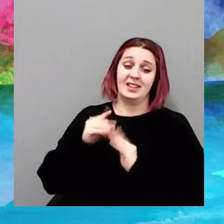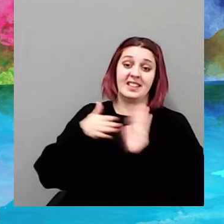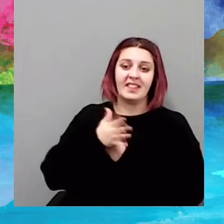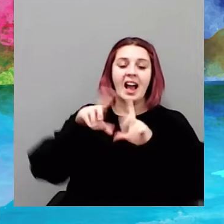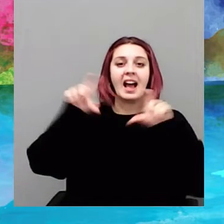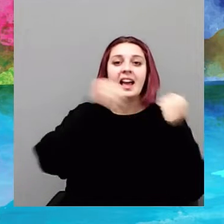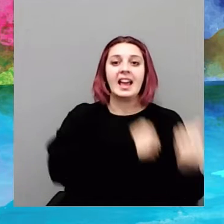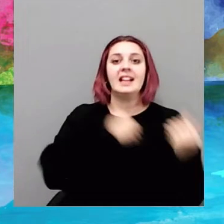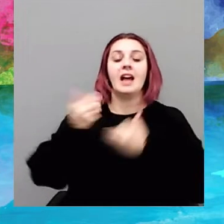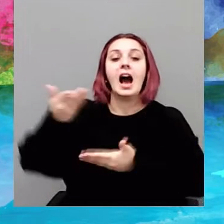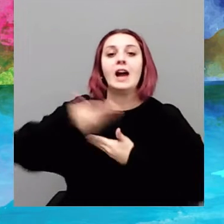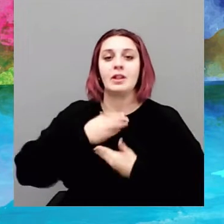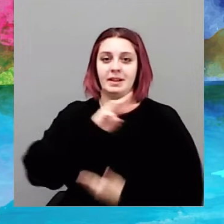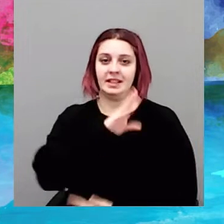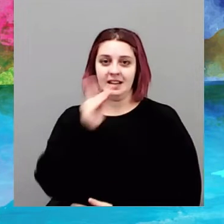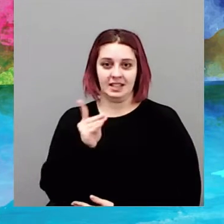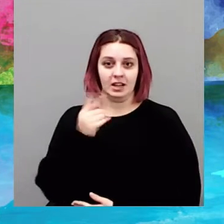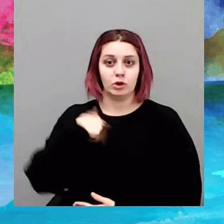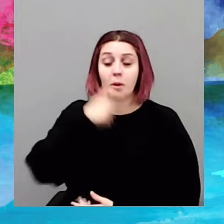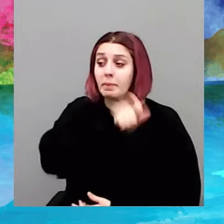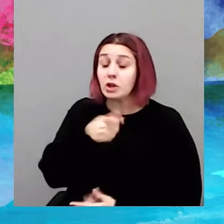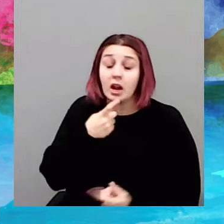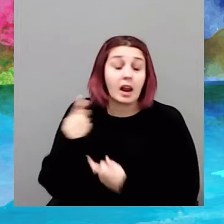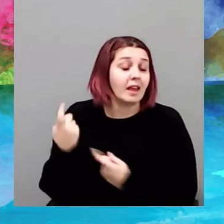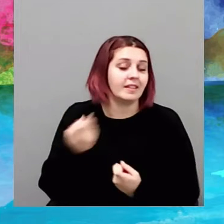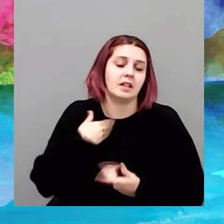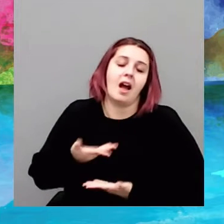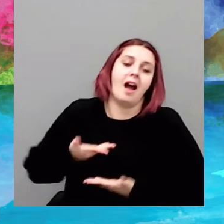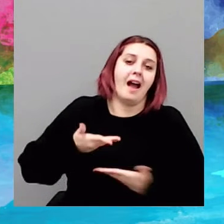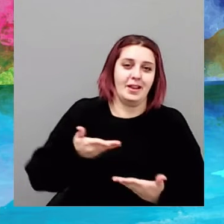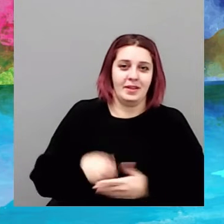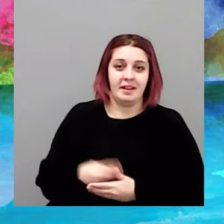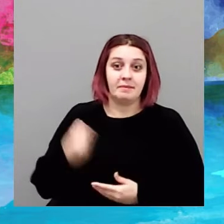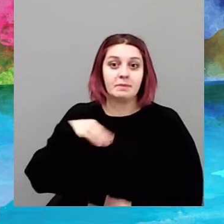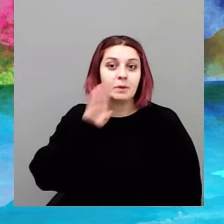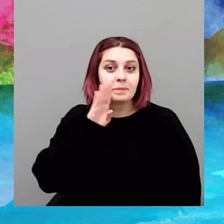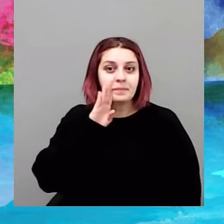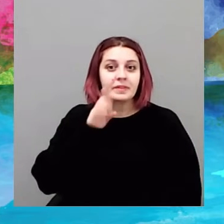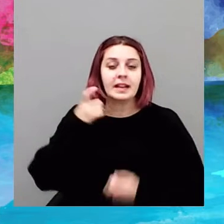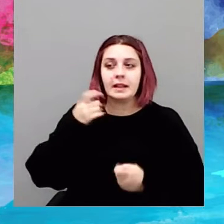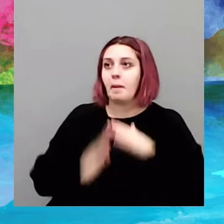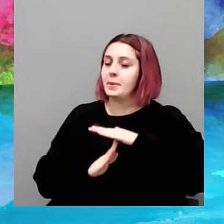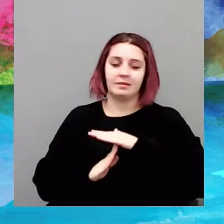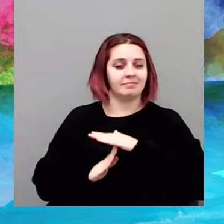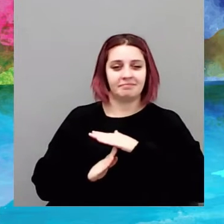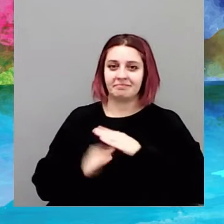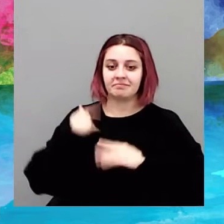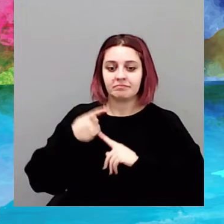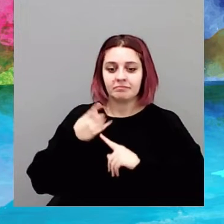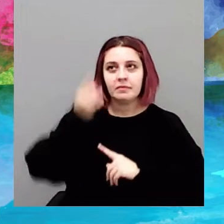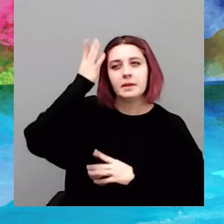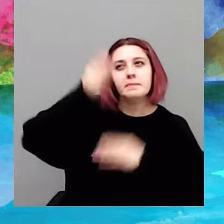Spain. This is wonderful. We're here to help anyone who might need us. We're trying to keep